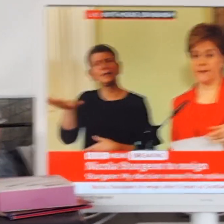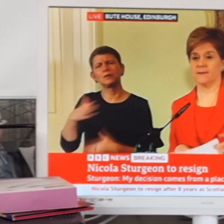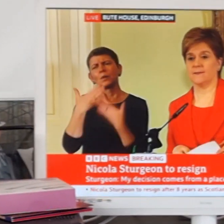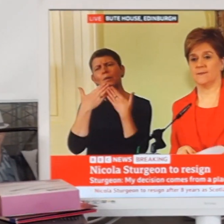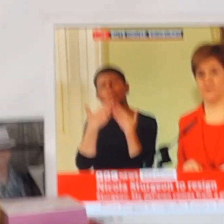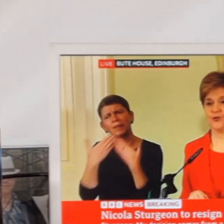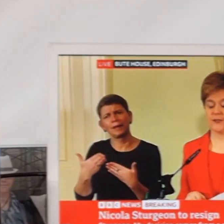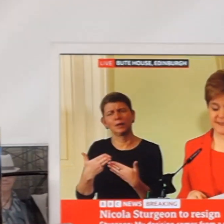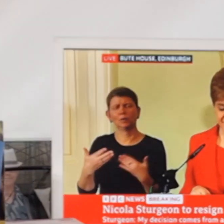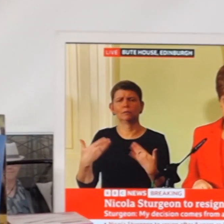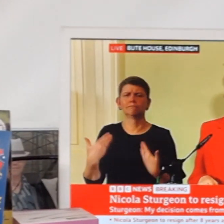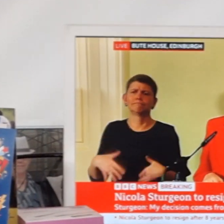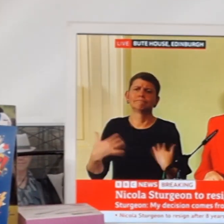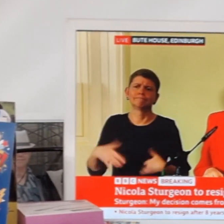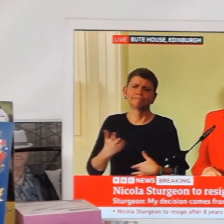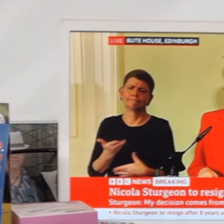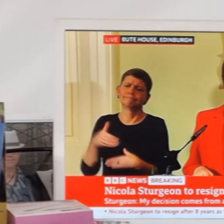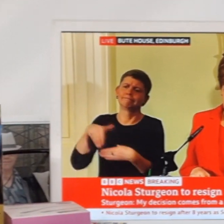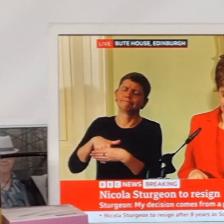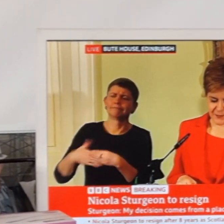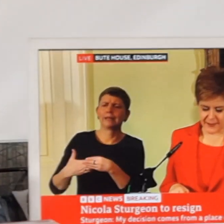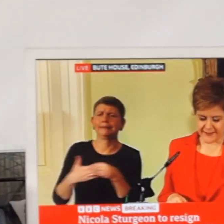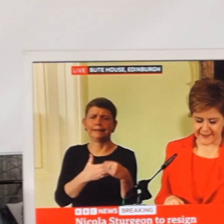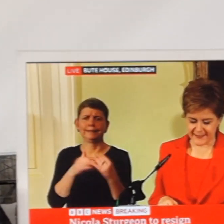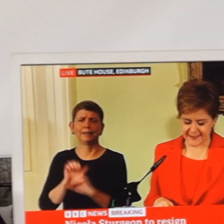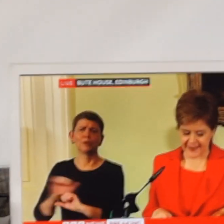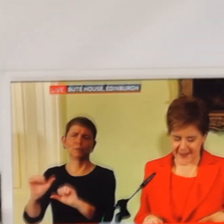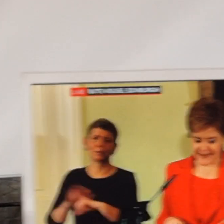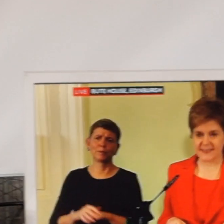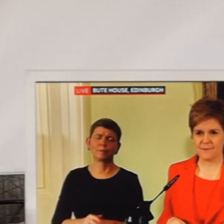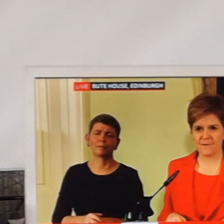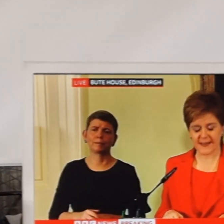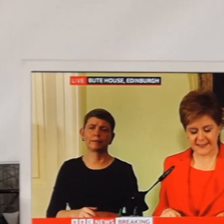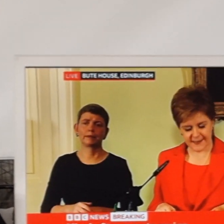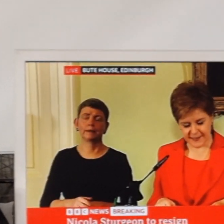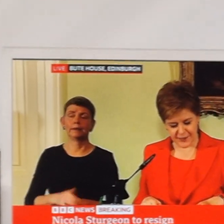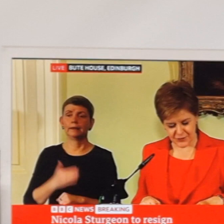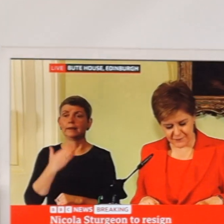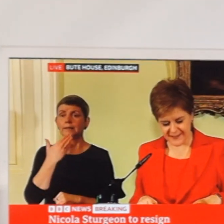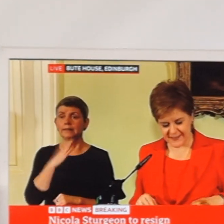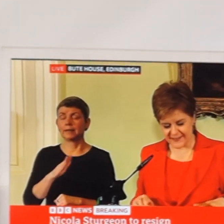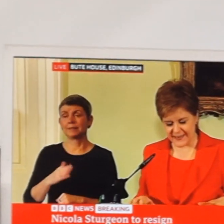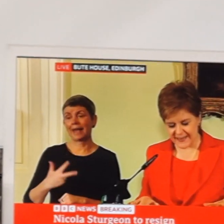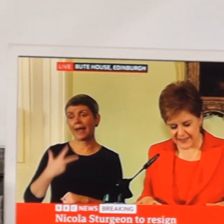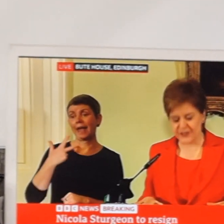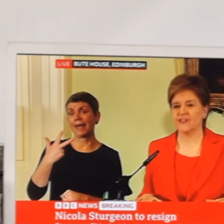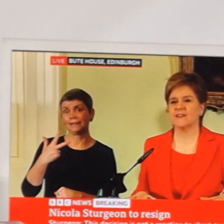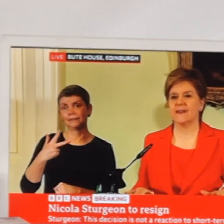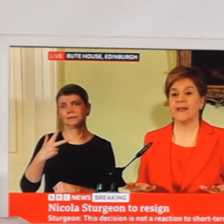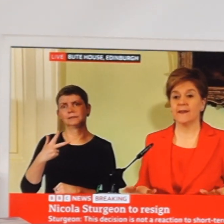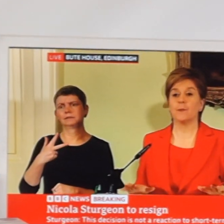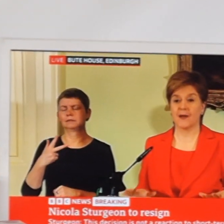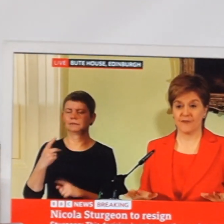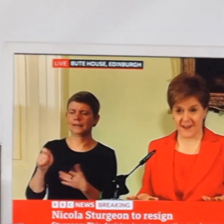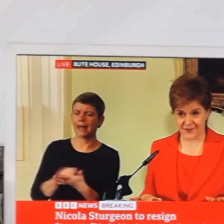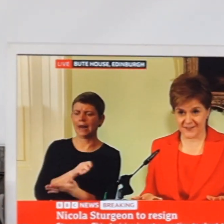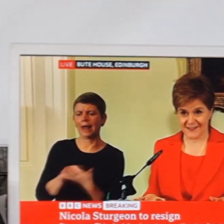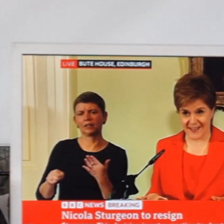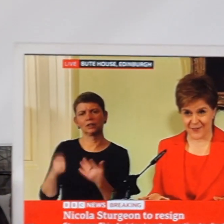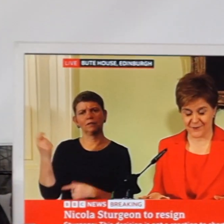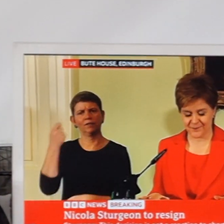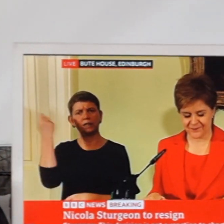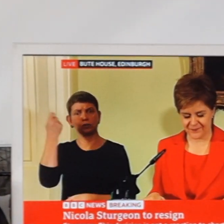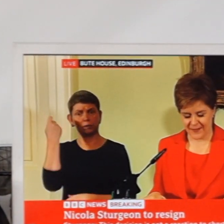of being your leader. And it seems to me that 8 emphatic election victories in 8 years ain't a bad